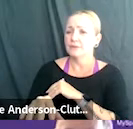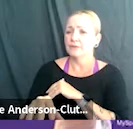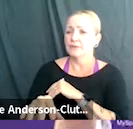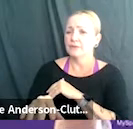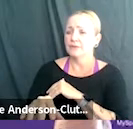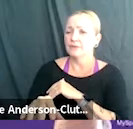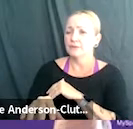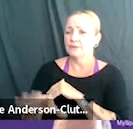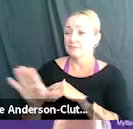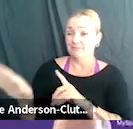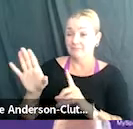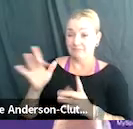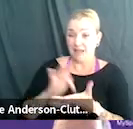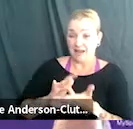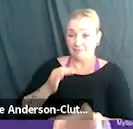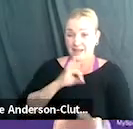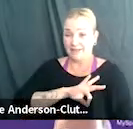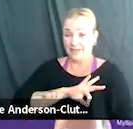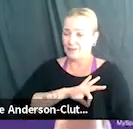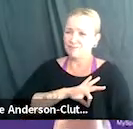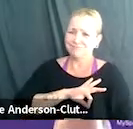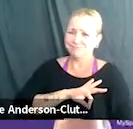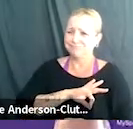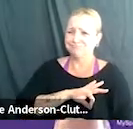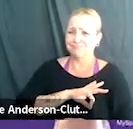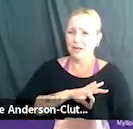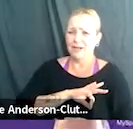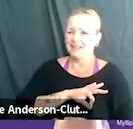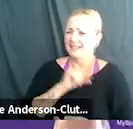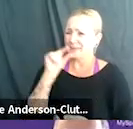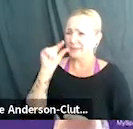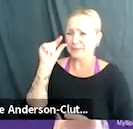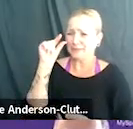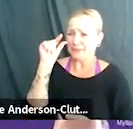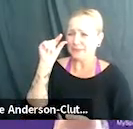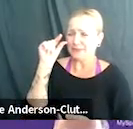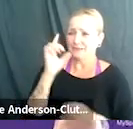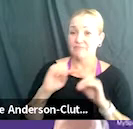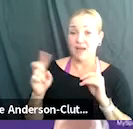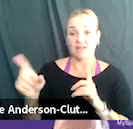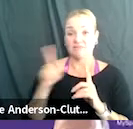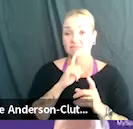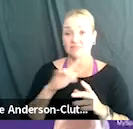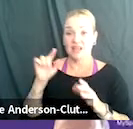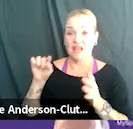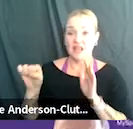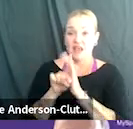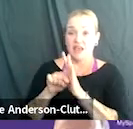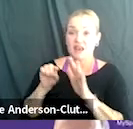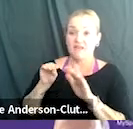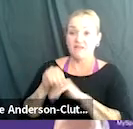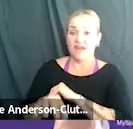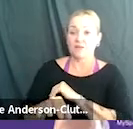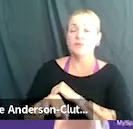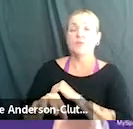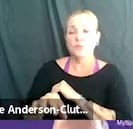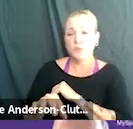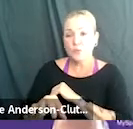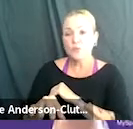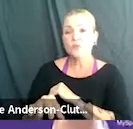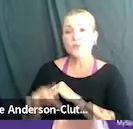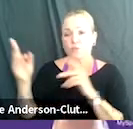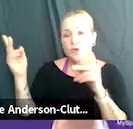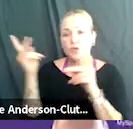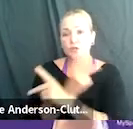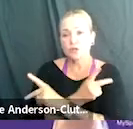benefit for those people. And certainly that has been my experience with some patients with this sort of need for things to be exactly right. So there was